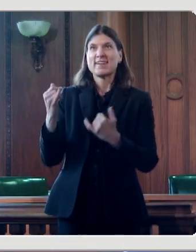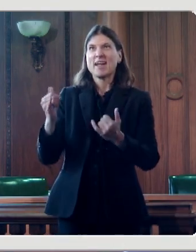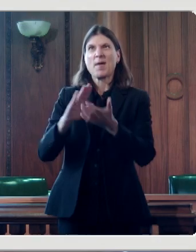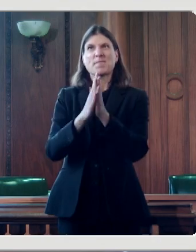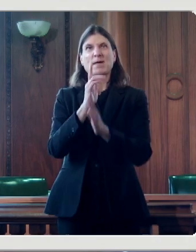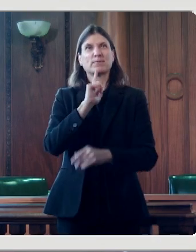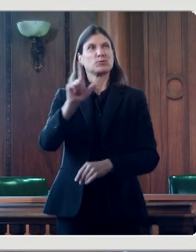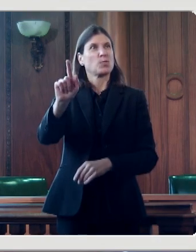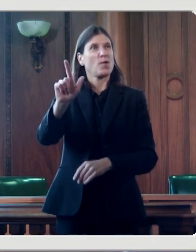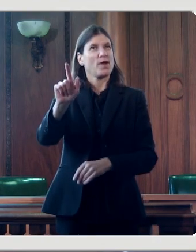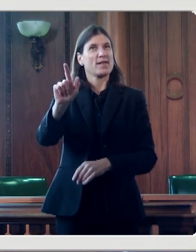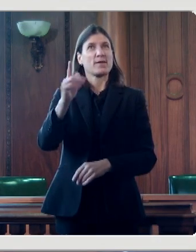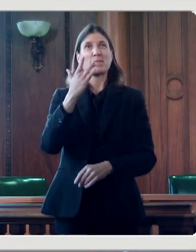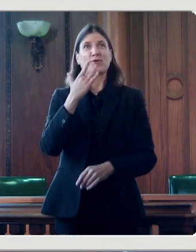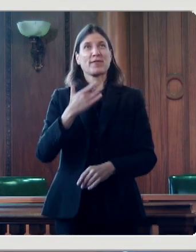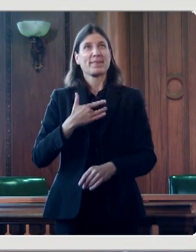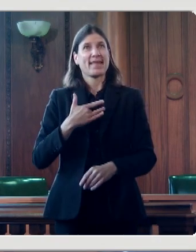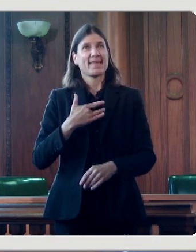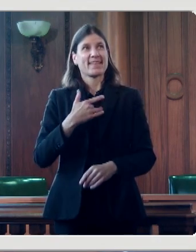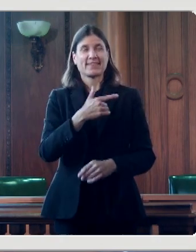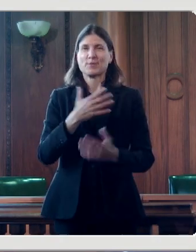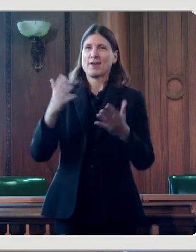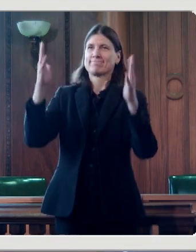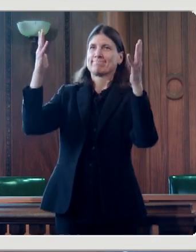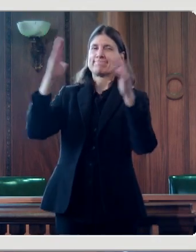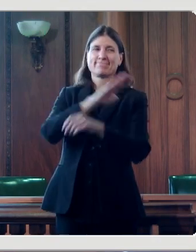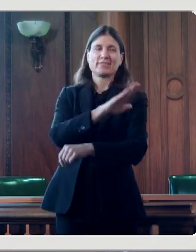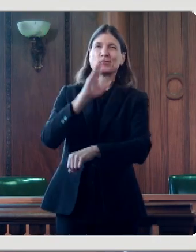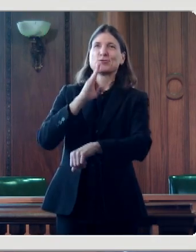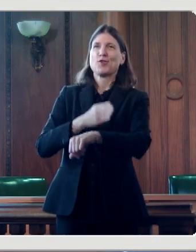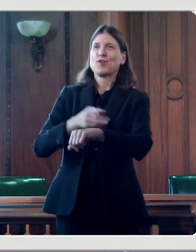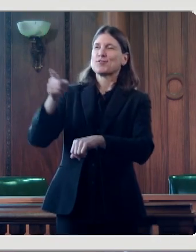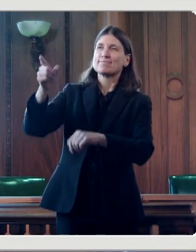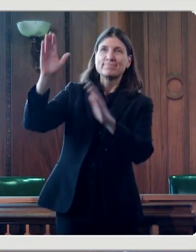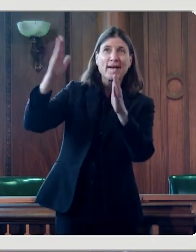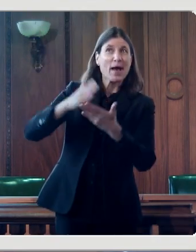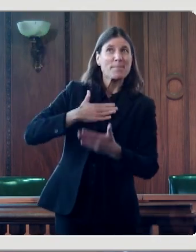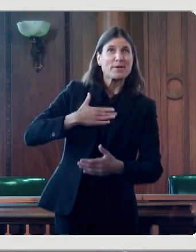Total confirmed COVID-19 cases, we are now up to